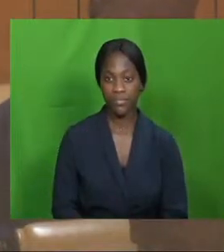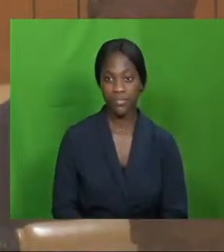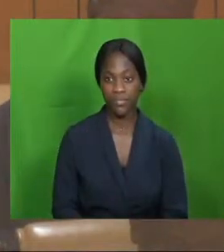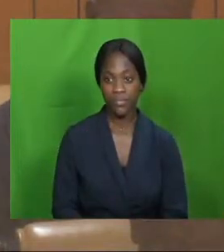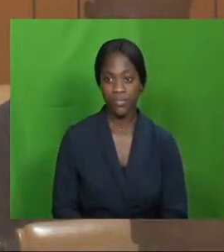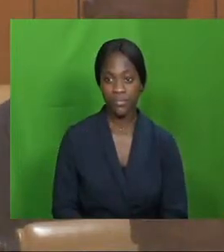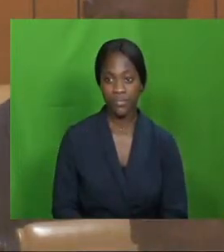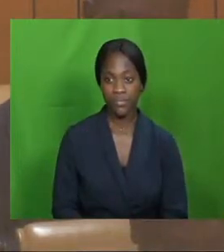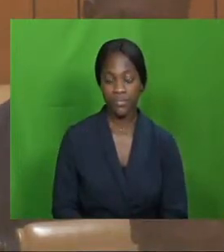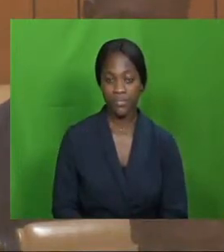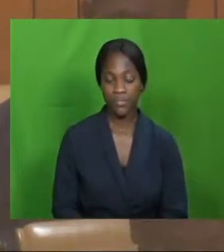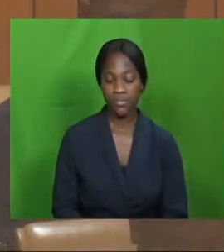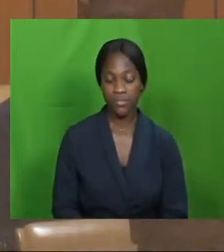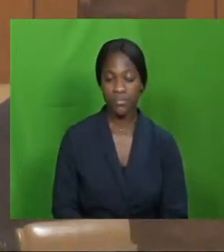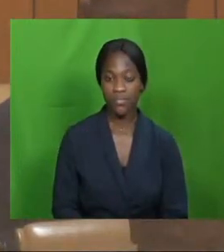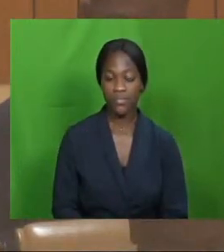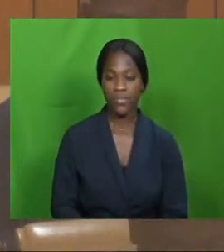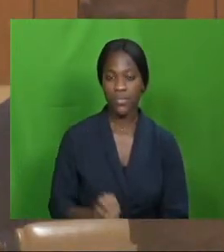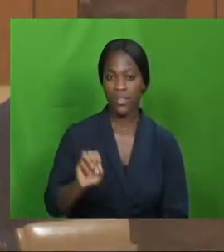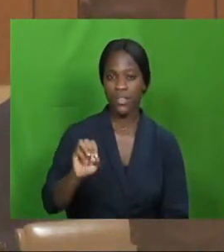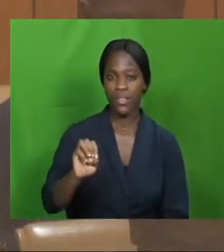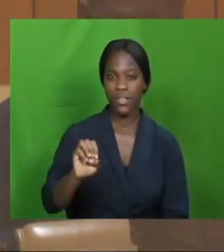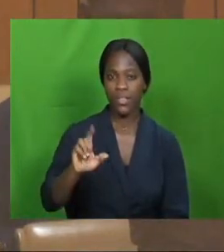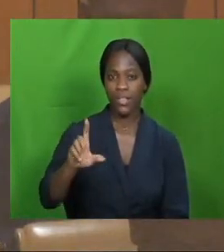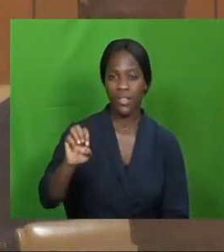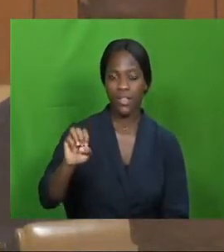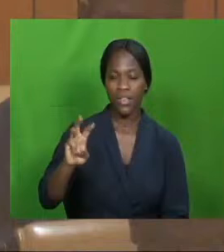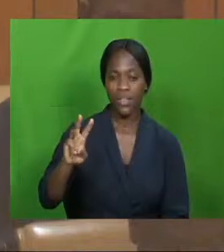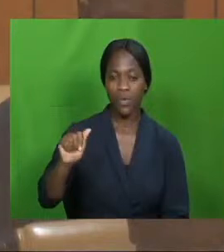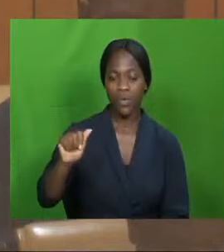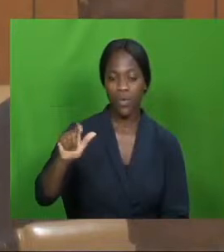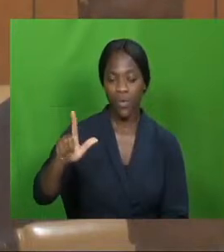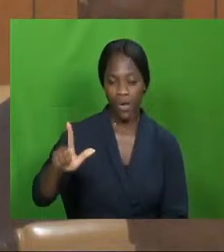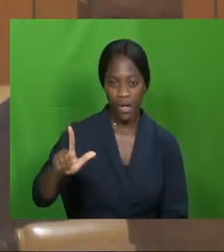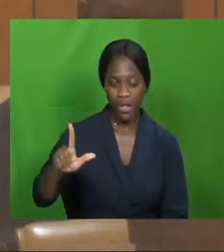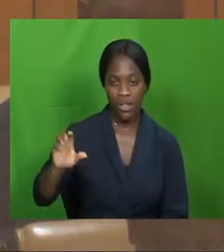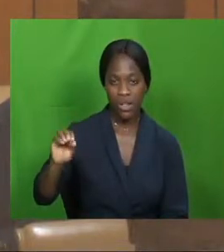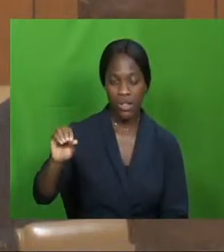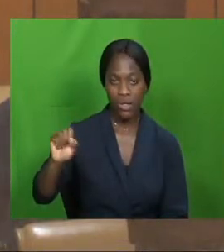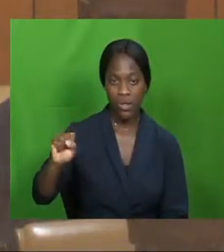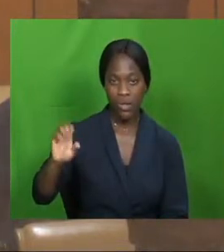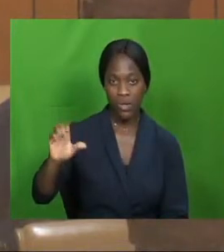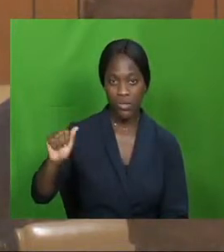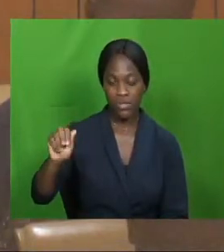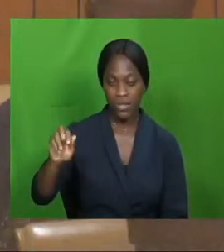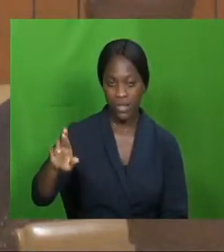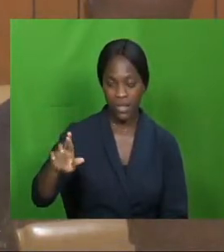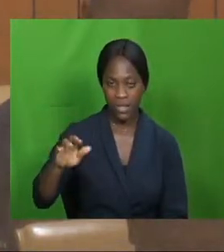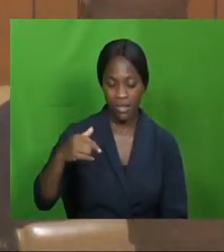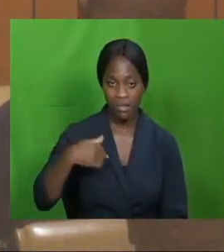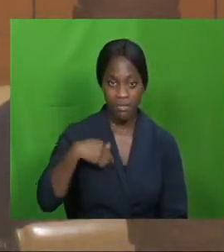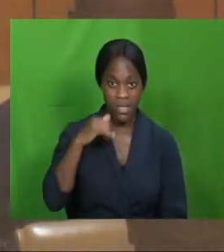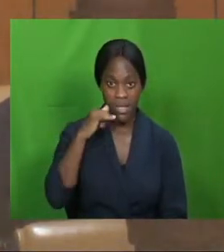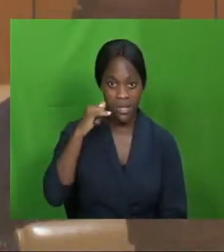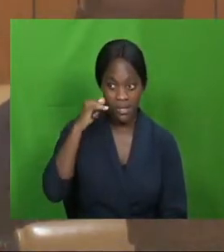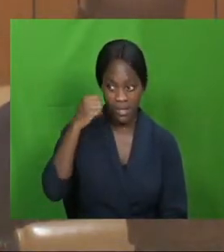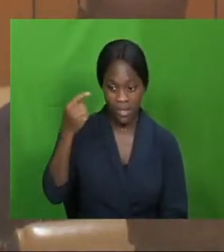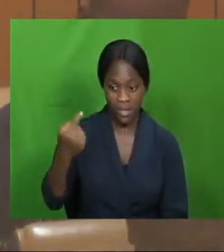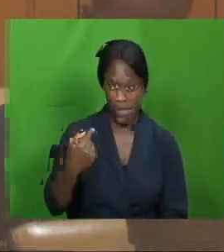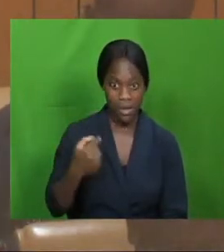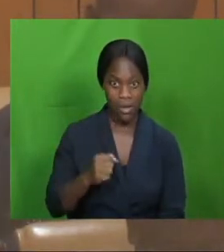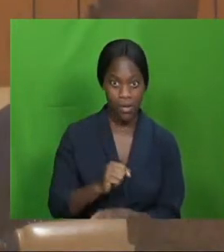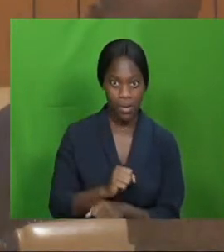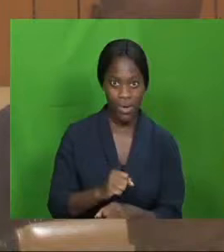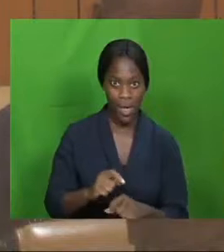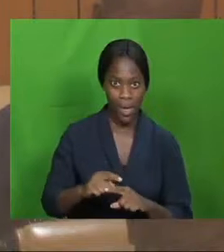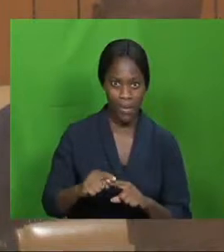Liwal Oscar. Liwal Oscar. Yes, I was present yesterday, but my name has been